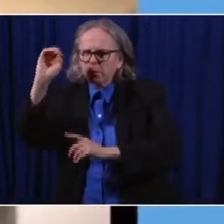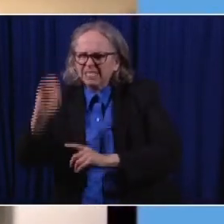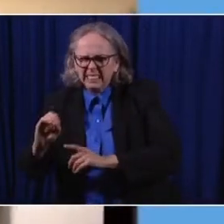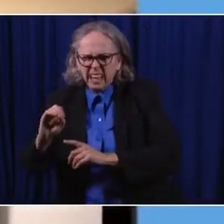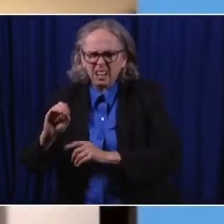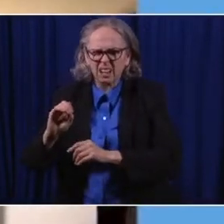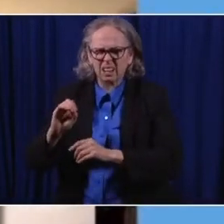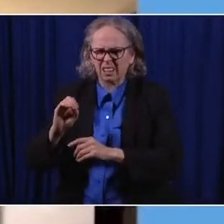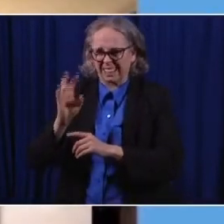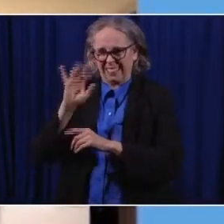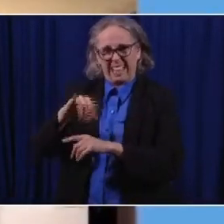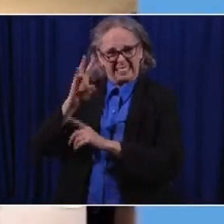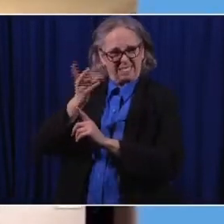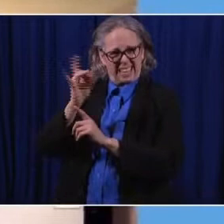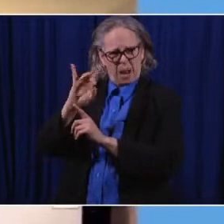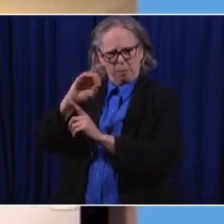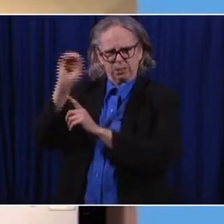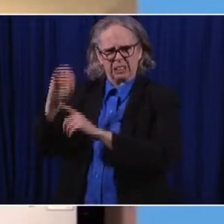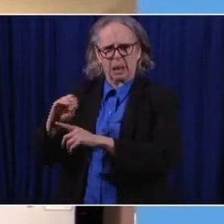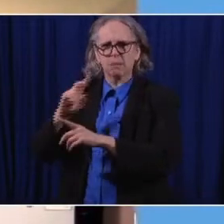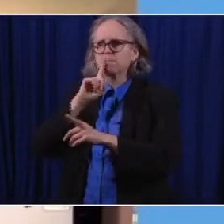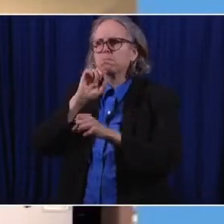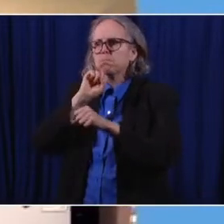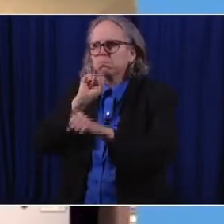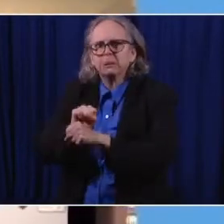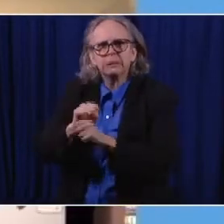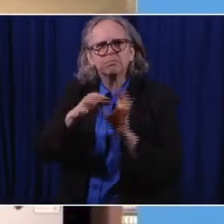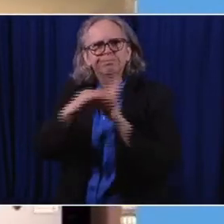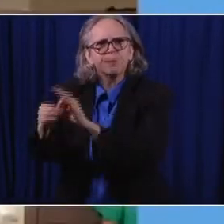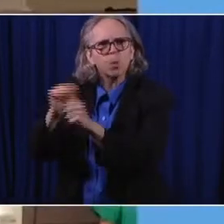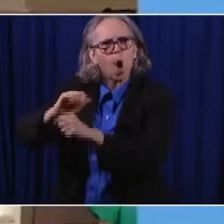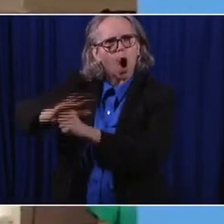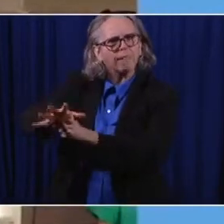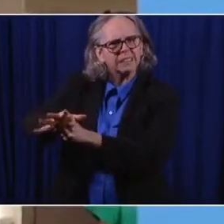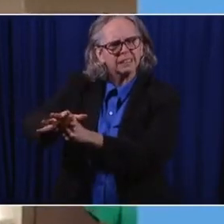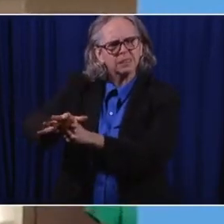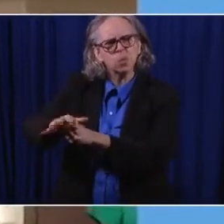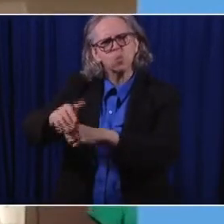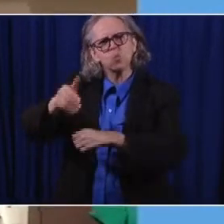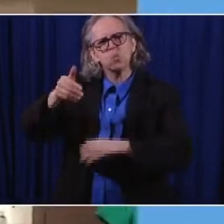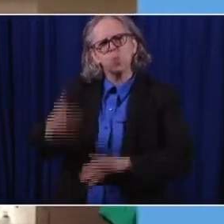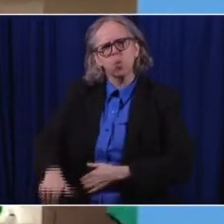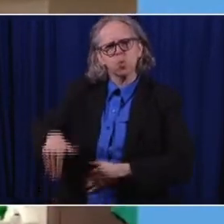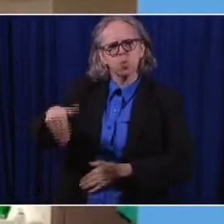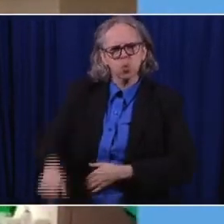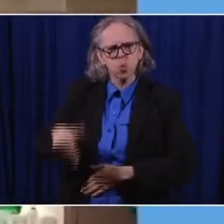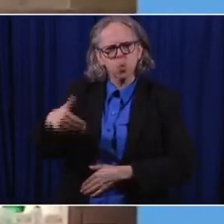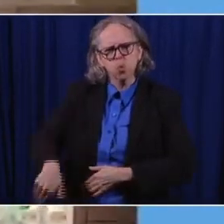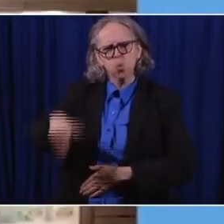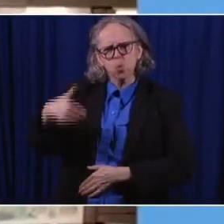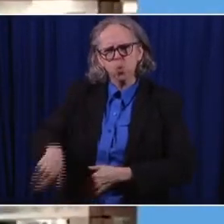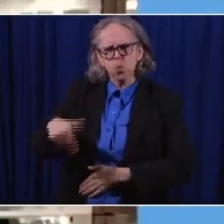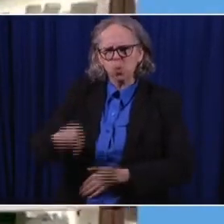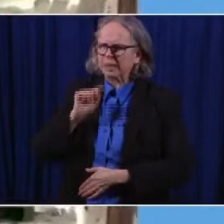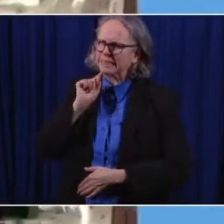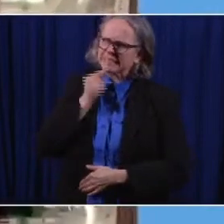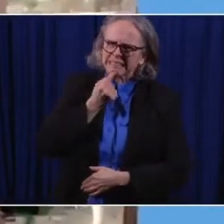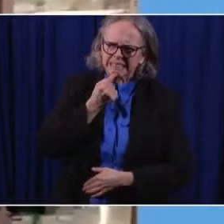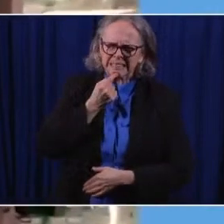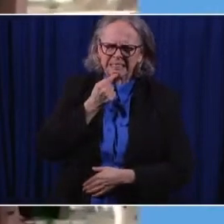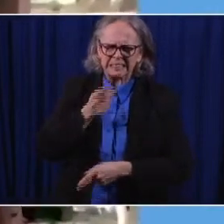COVID-19 related illnesses. So we're seeing an abundance of COVID-19 of some